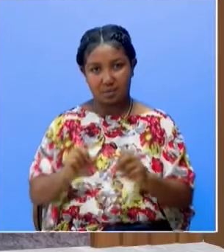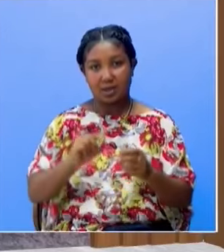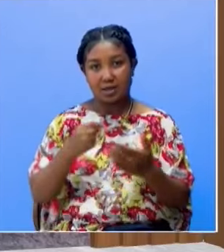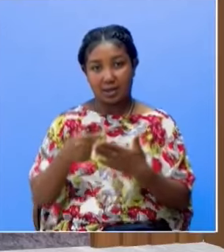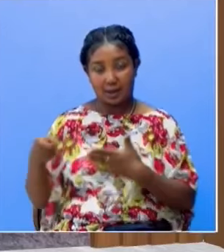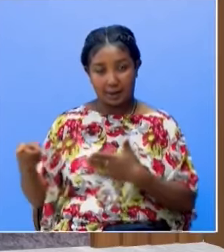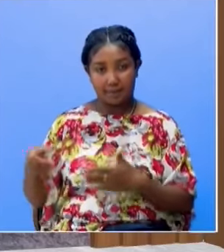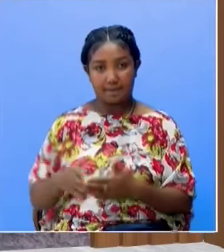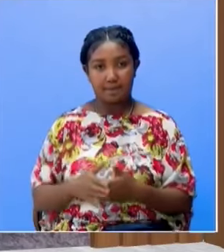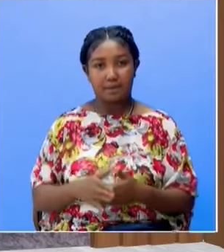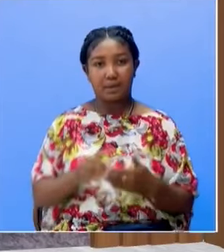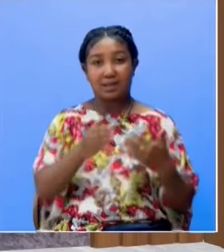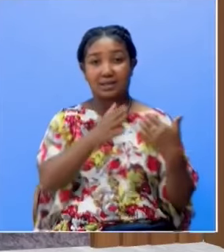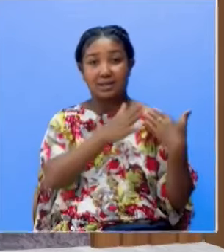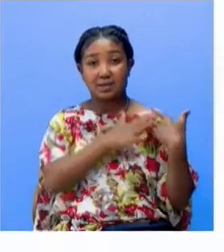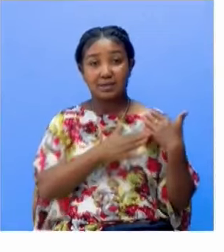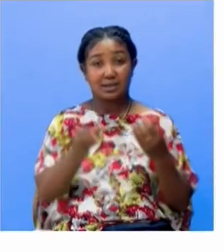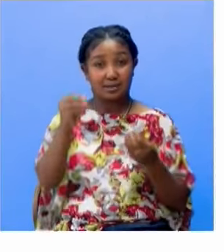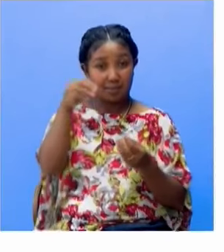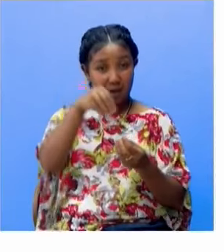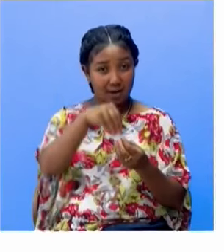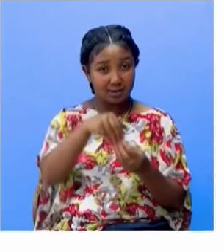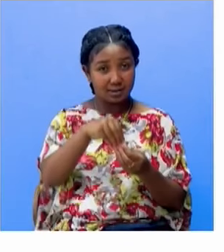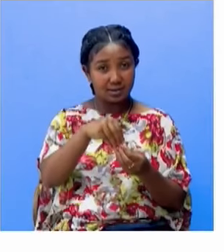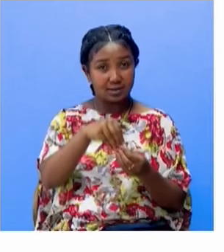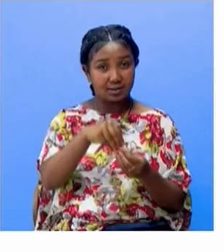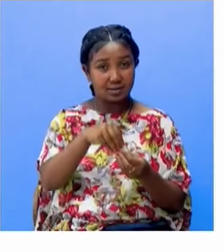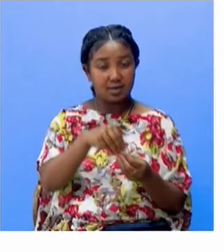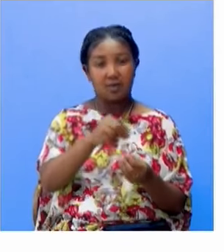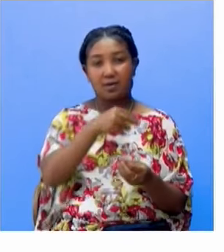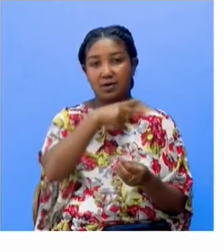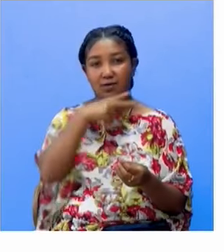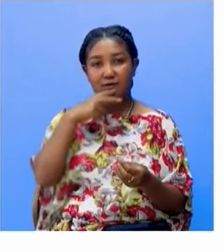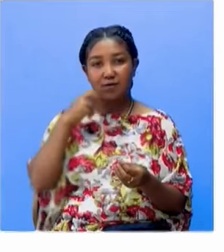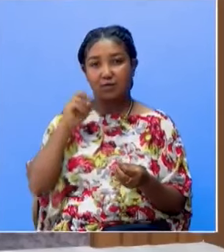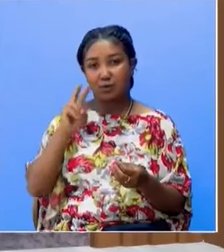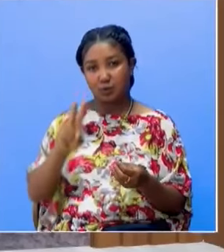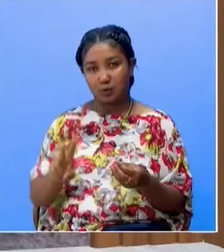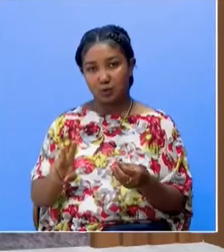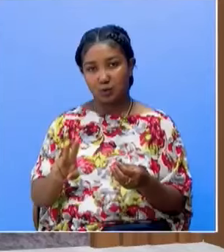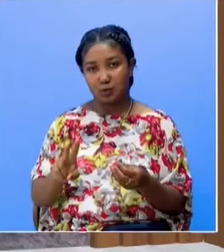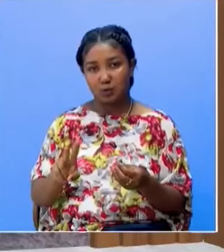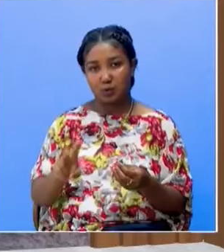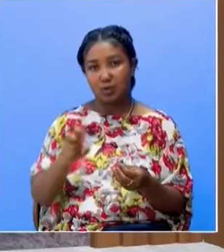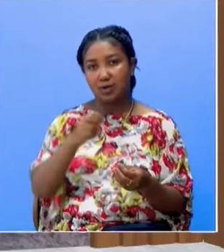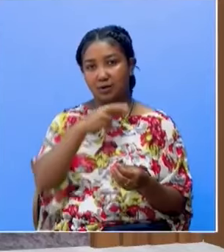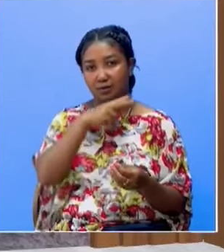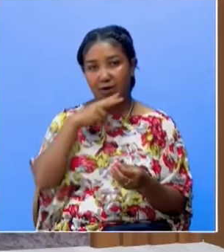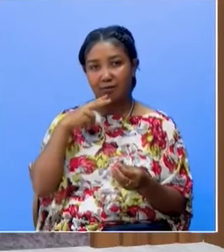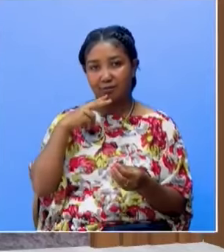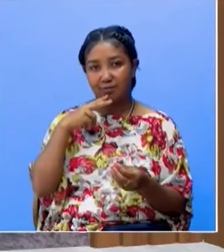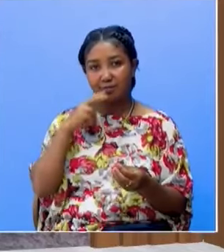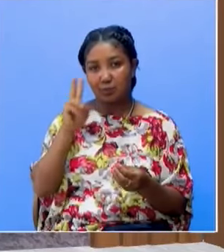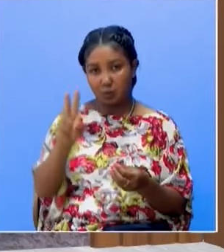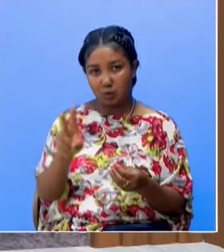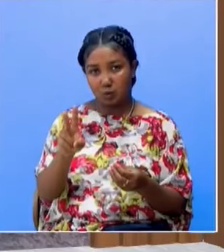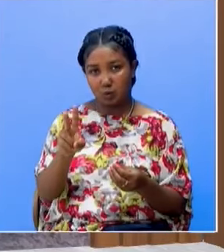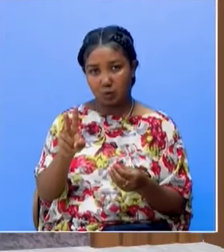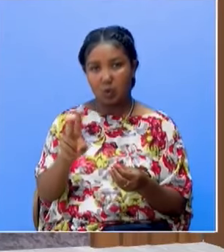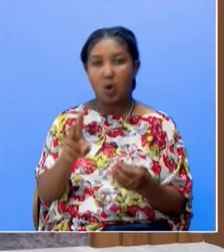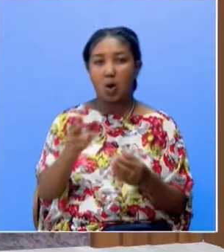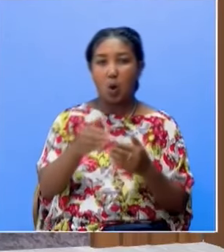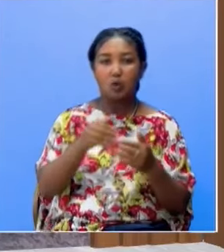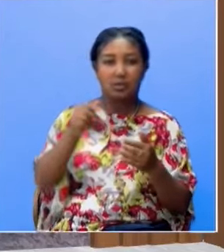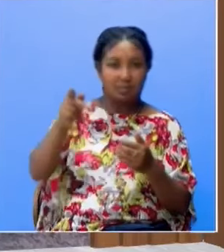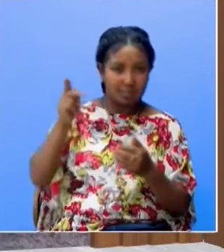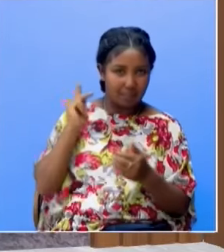here, subject plus verb 2. This means the form of simple